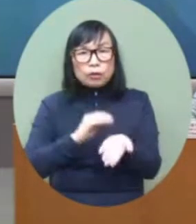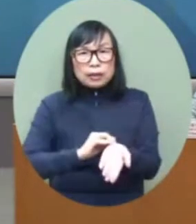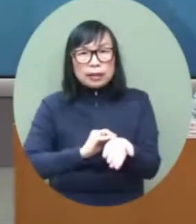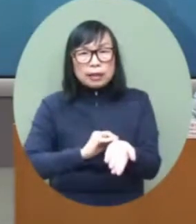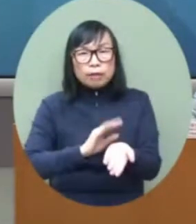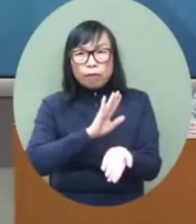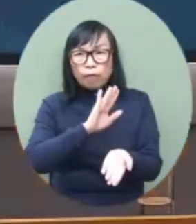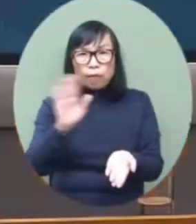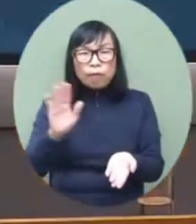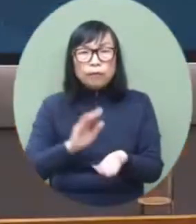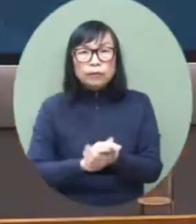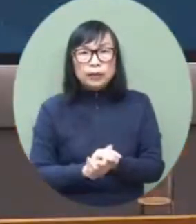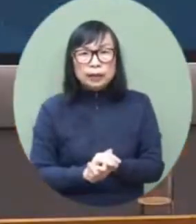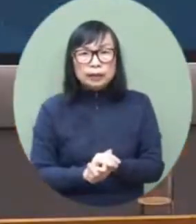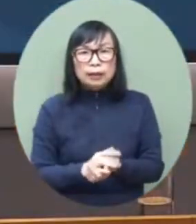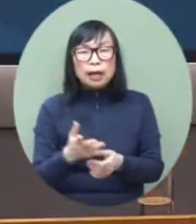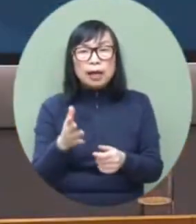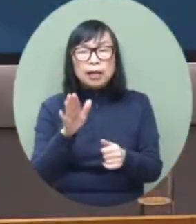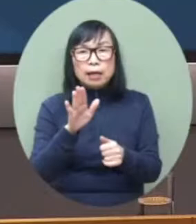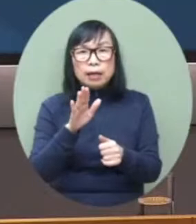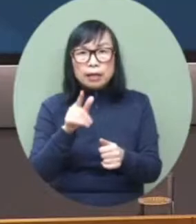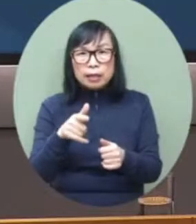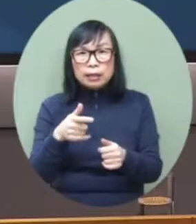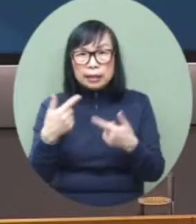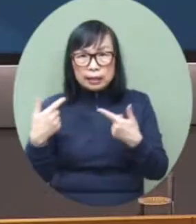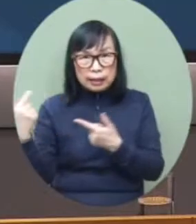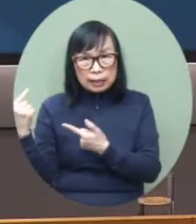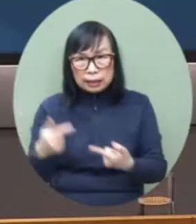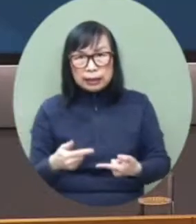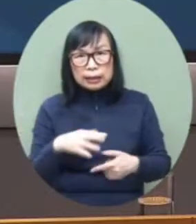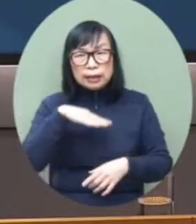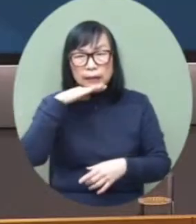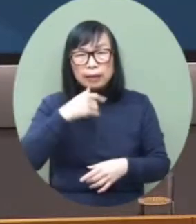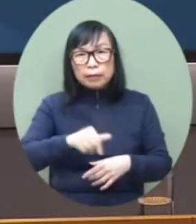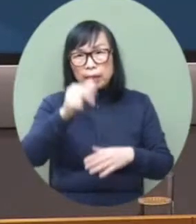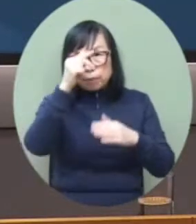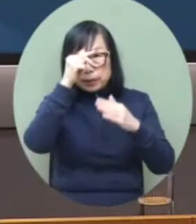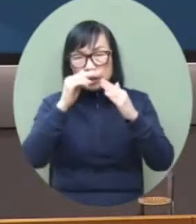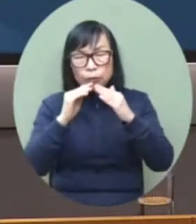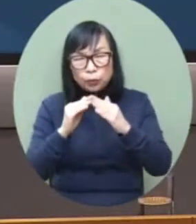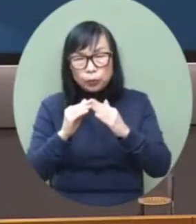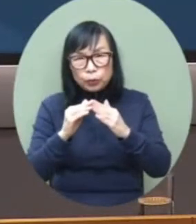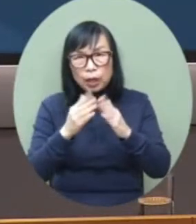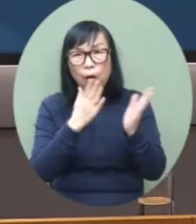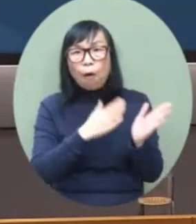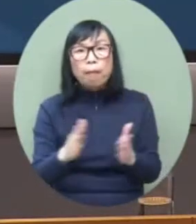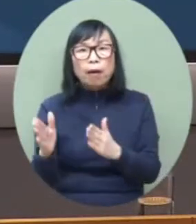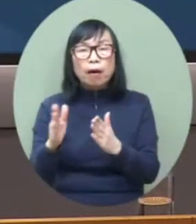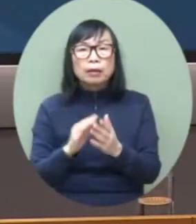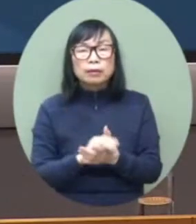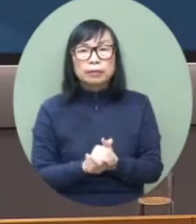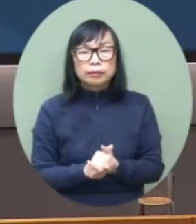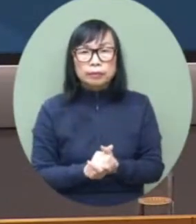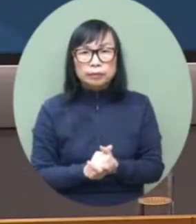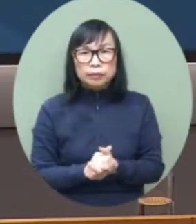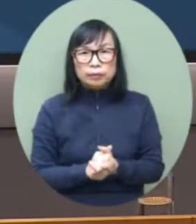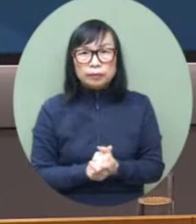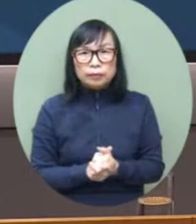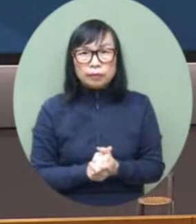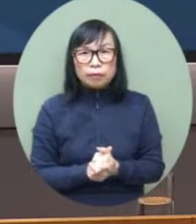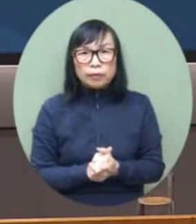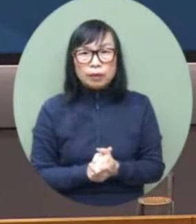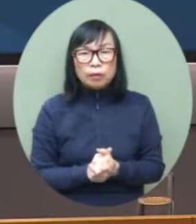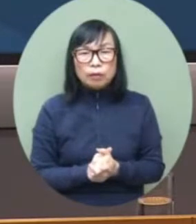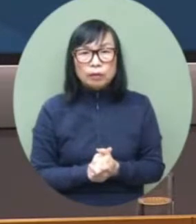Now, this is not a form of home treatment at all. It's just that we're making some